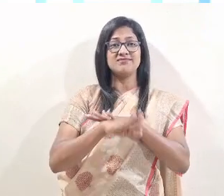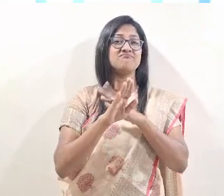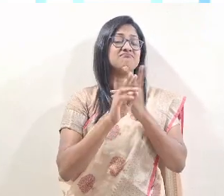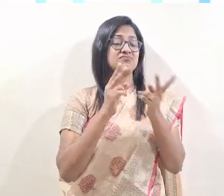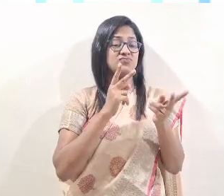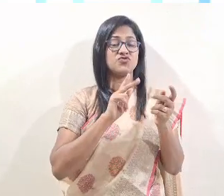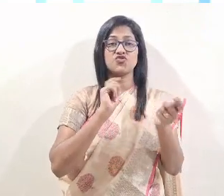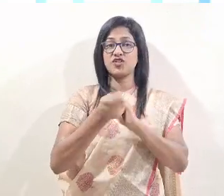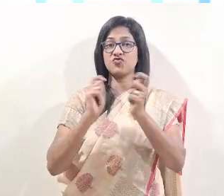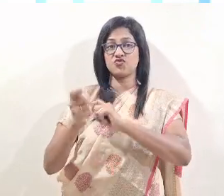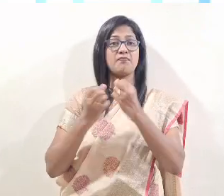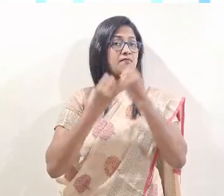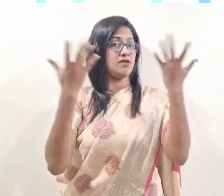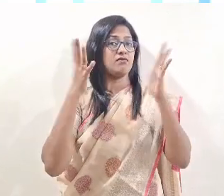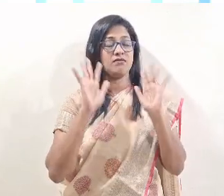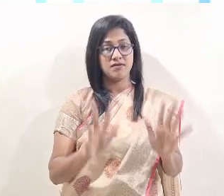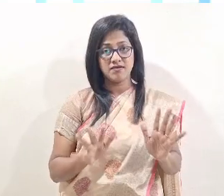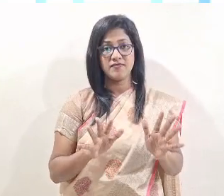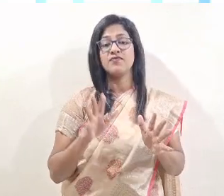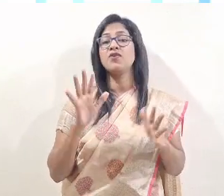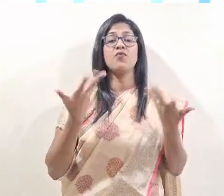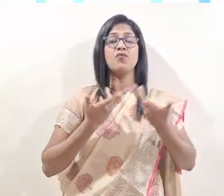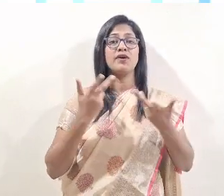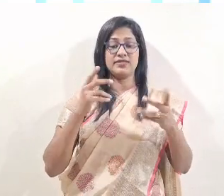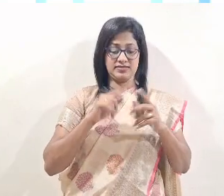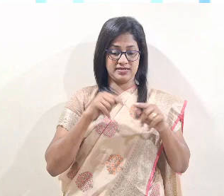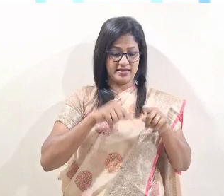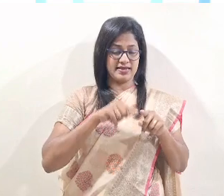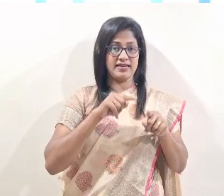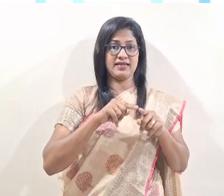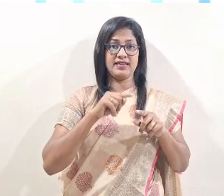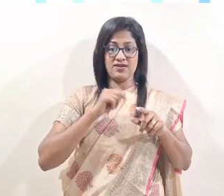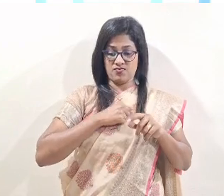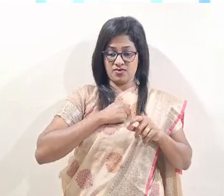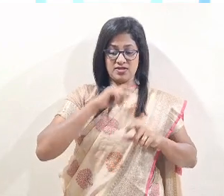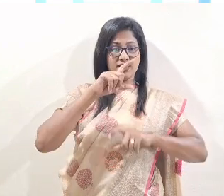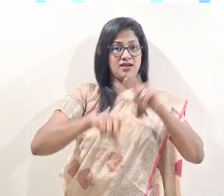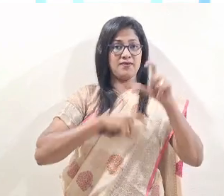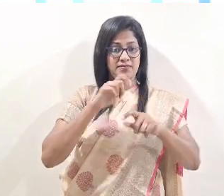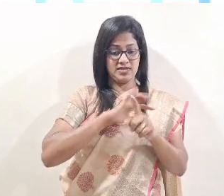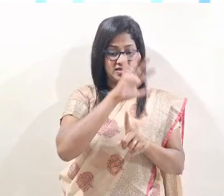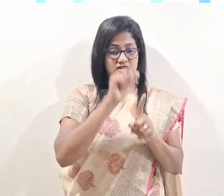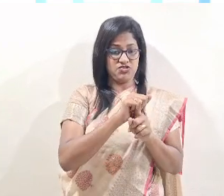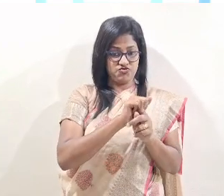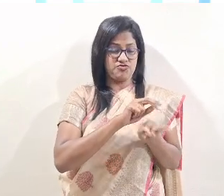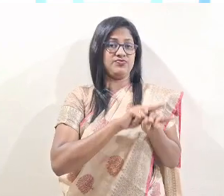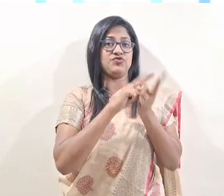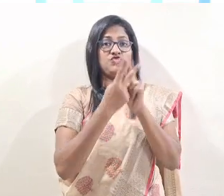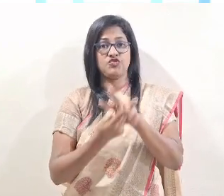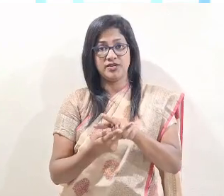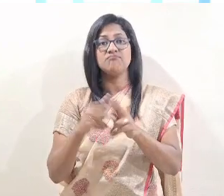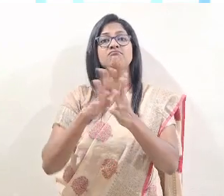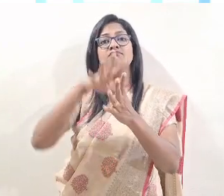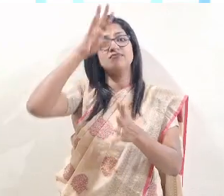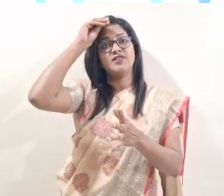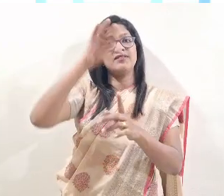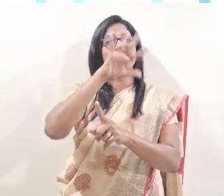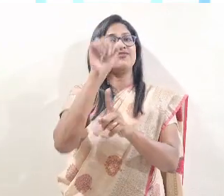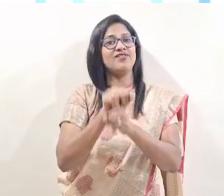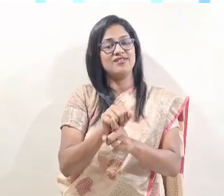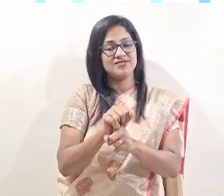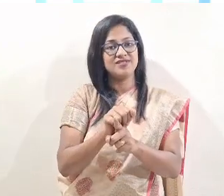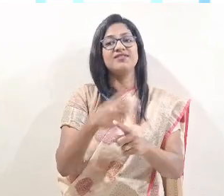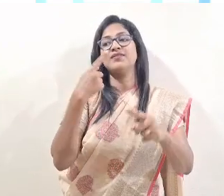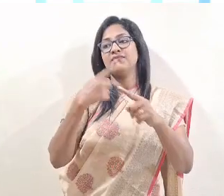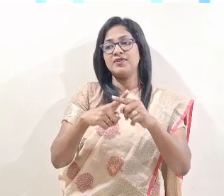shifts, basically to turn our organizational culture into one which is really a learning culture geared towards